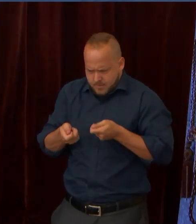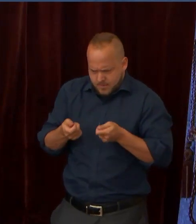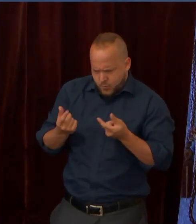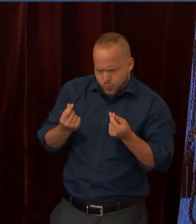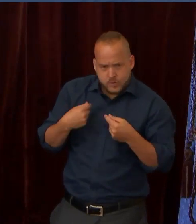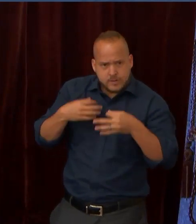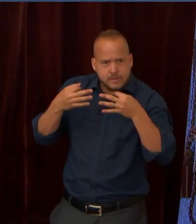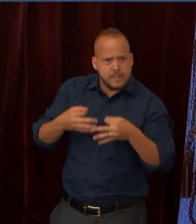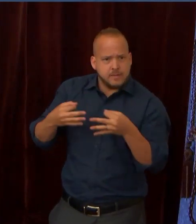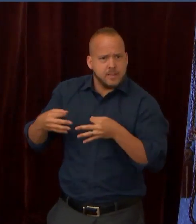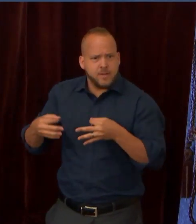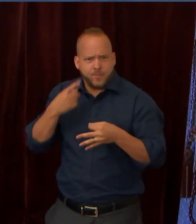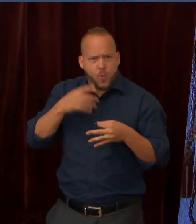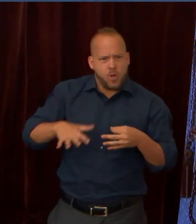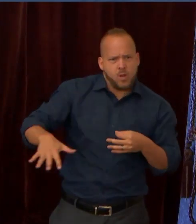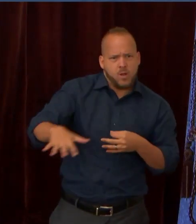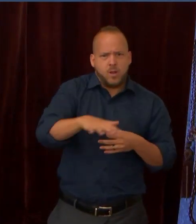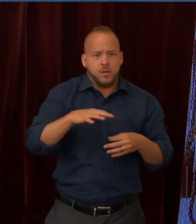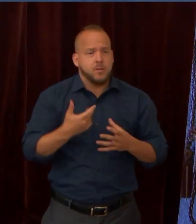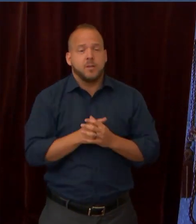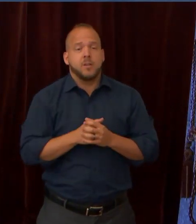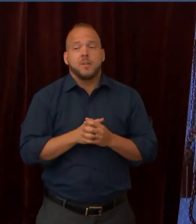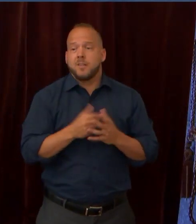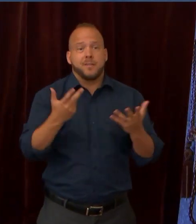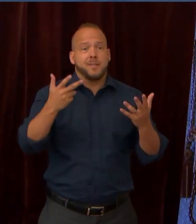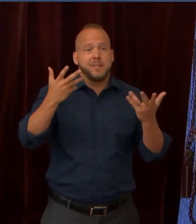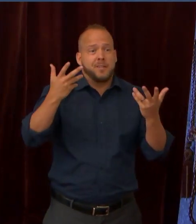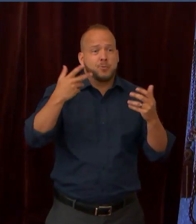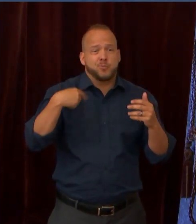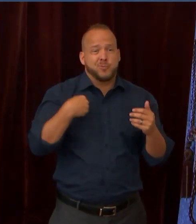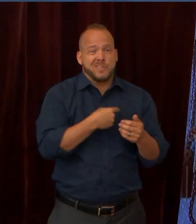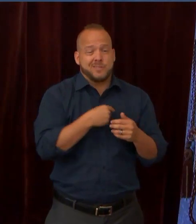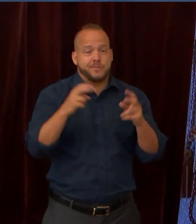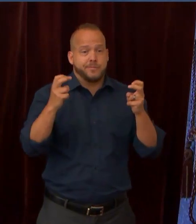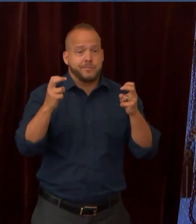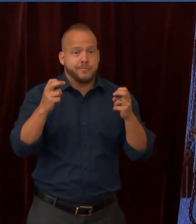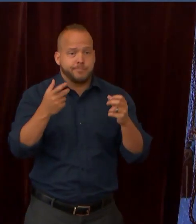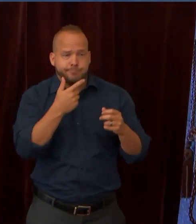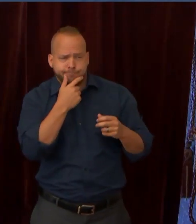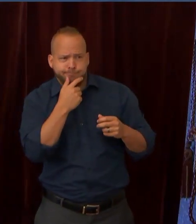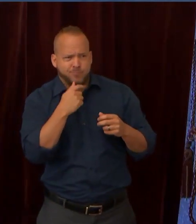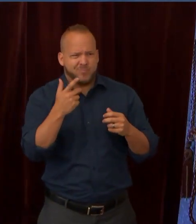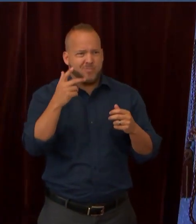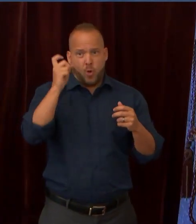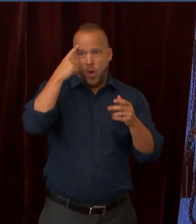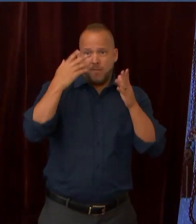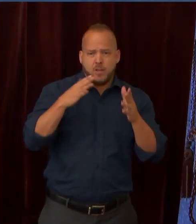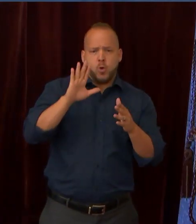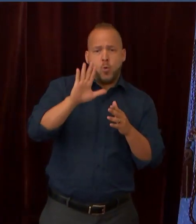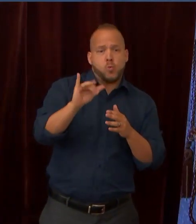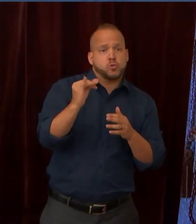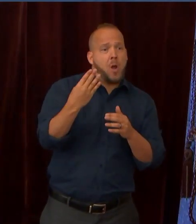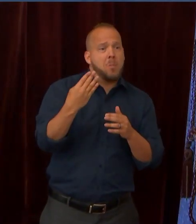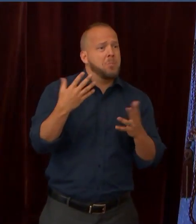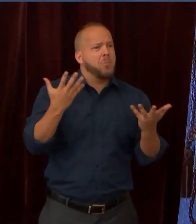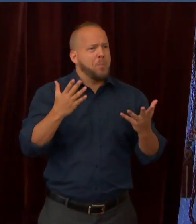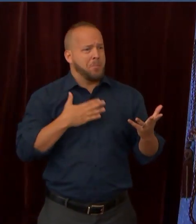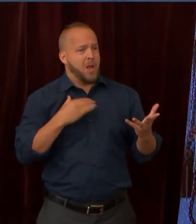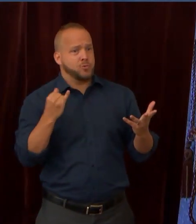take reasonable, carefully monitored and acutely